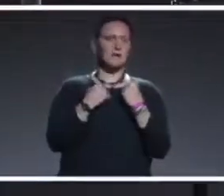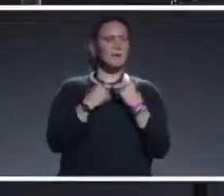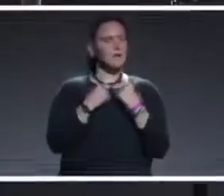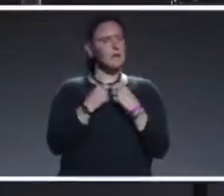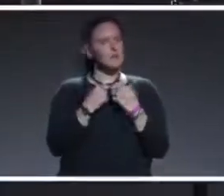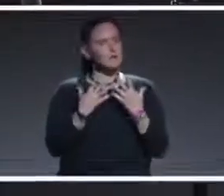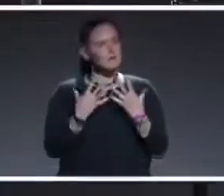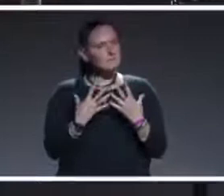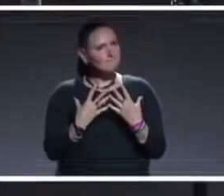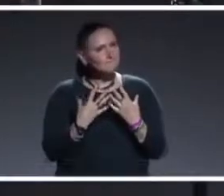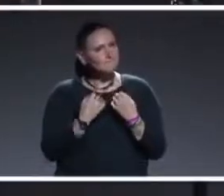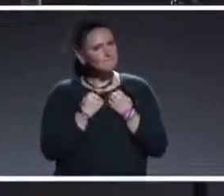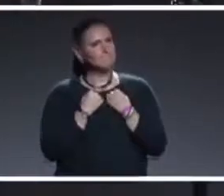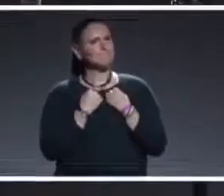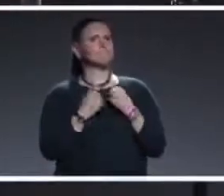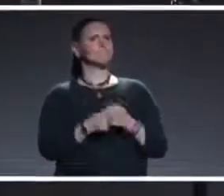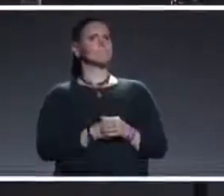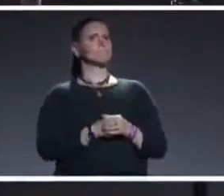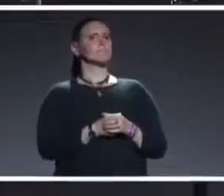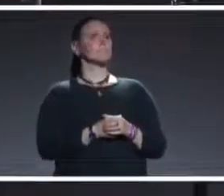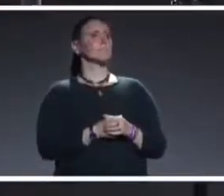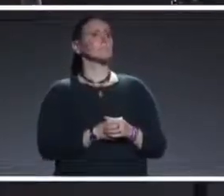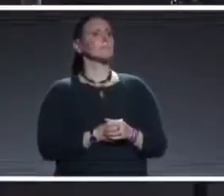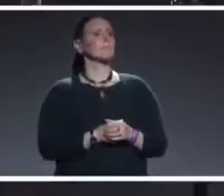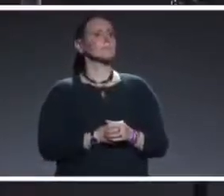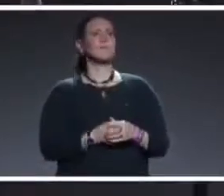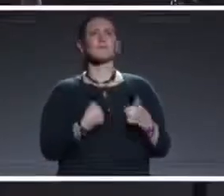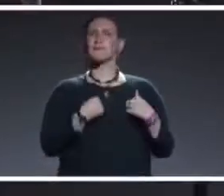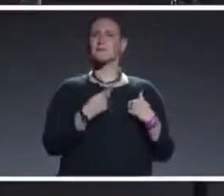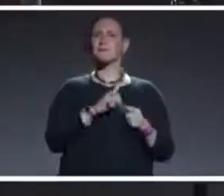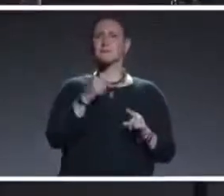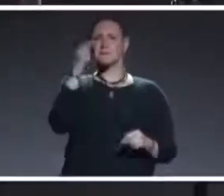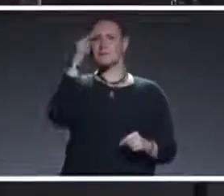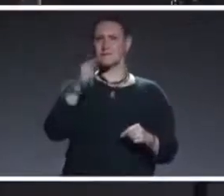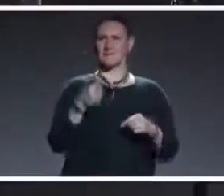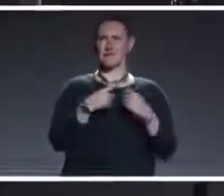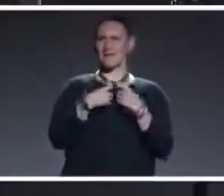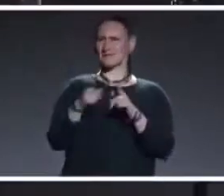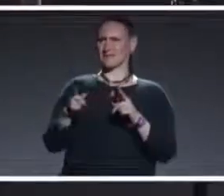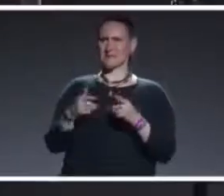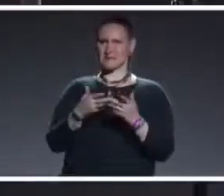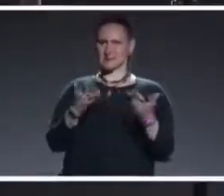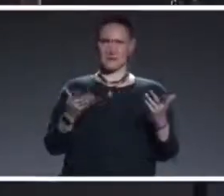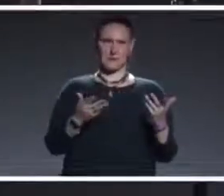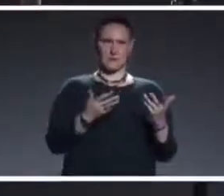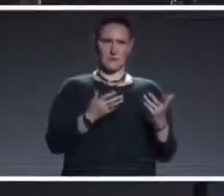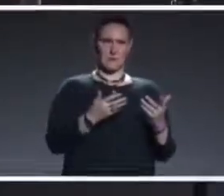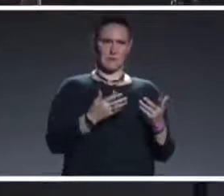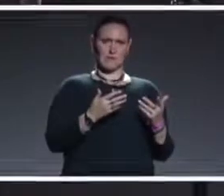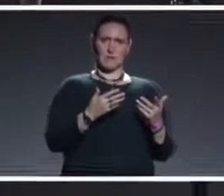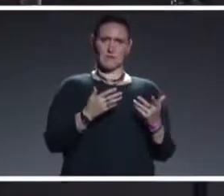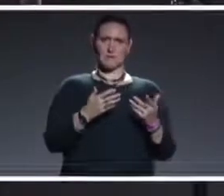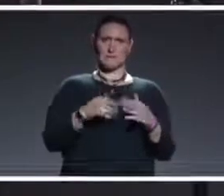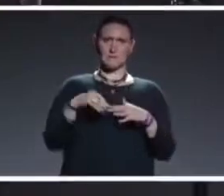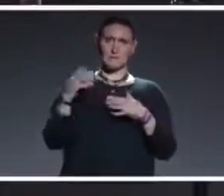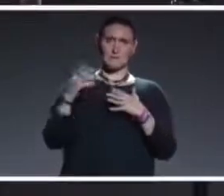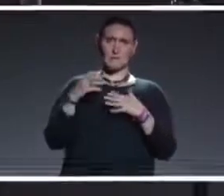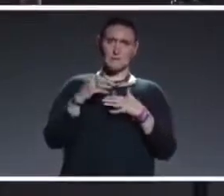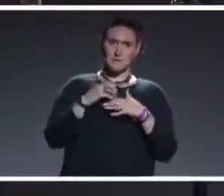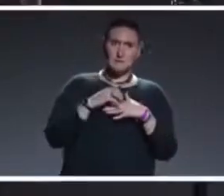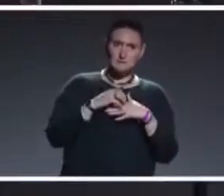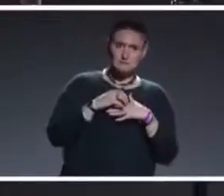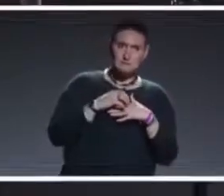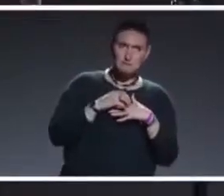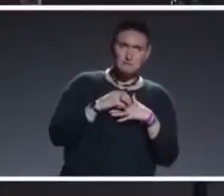I wasn't sure that I could make something better than Sense8. It was so new. It had its